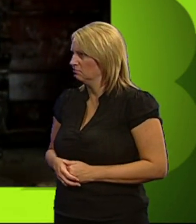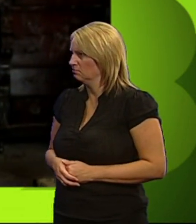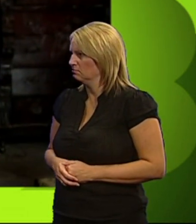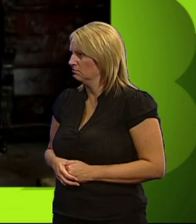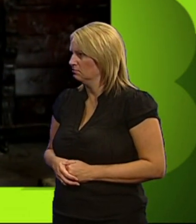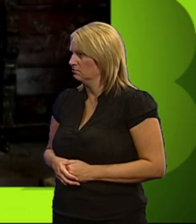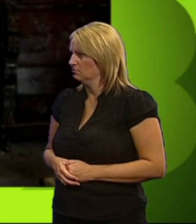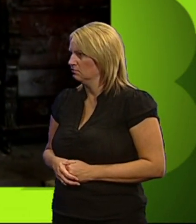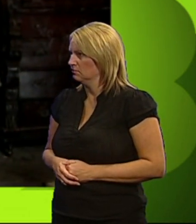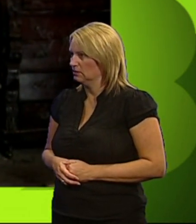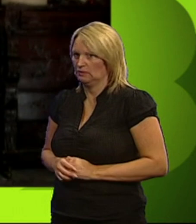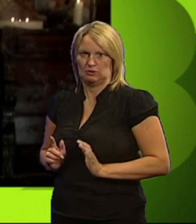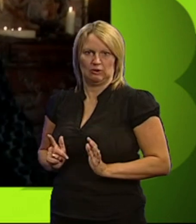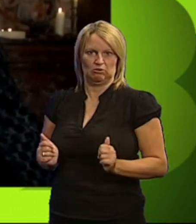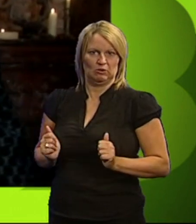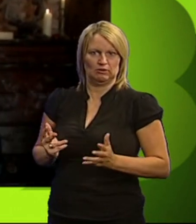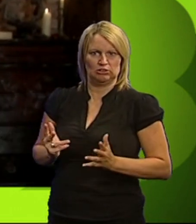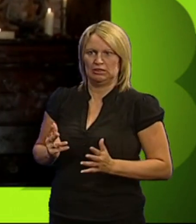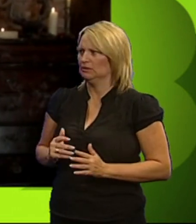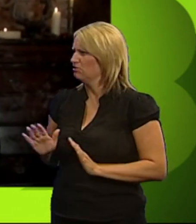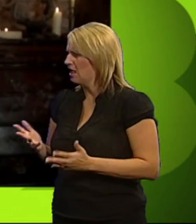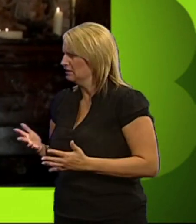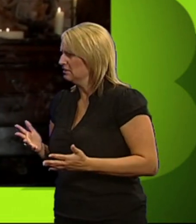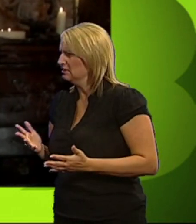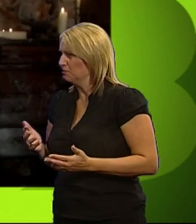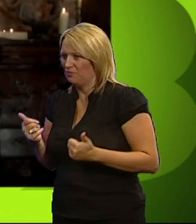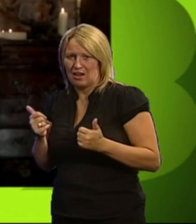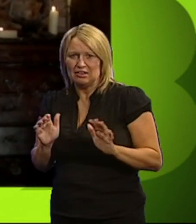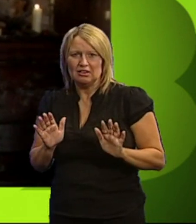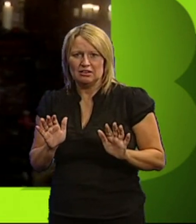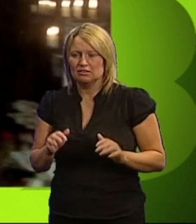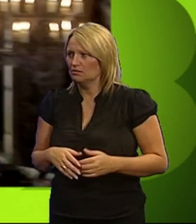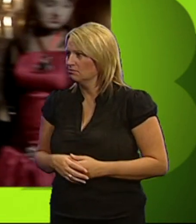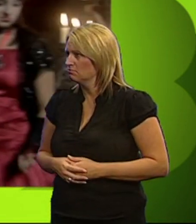It's 7 o'clock. Where is she? Dad, relax. It's gonna be fine.